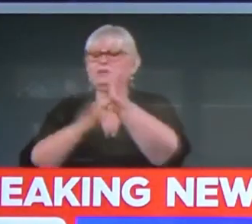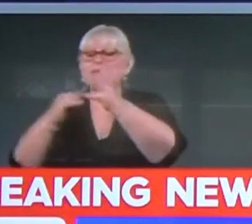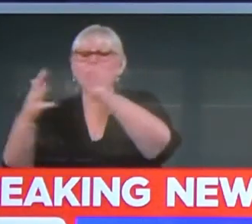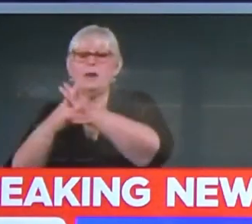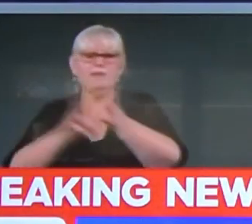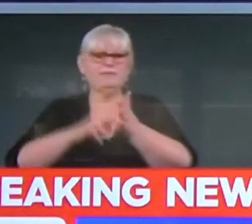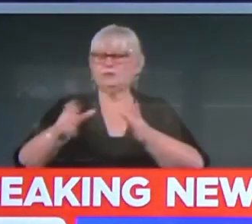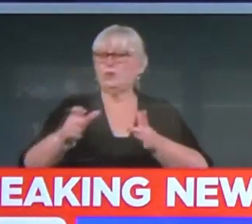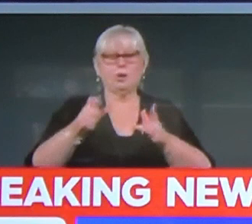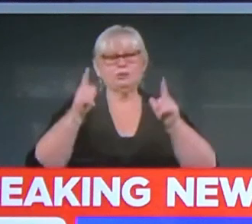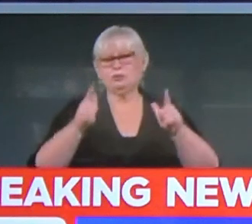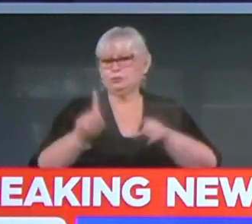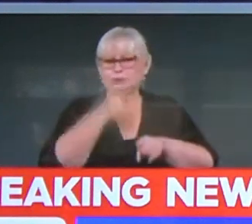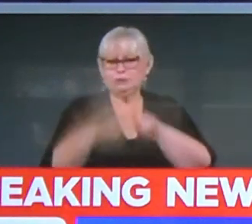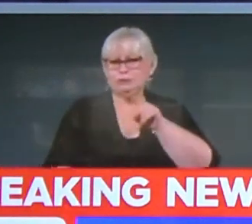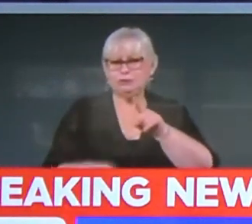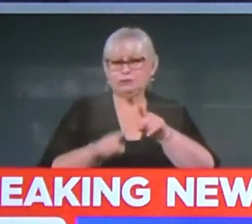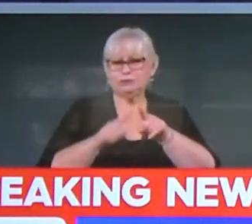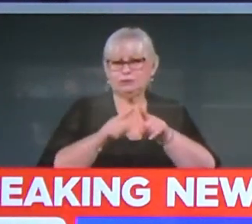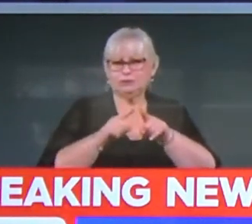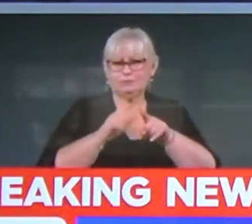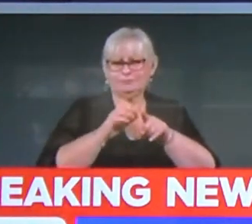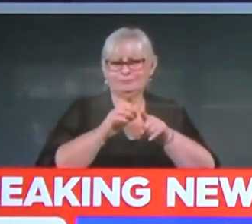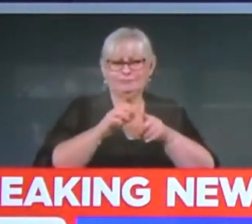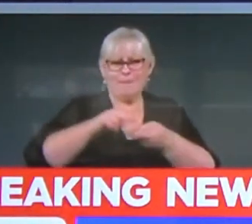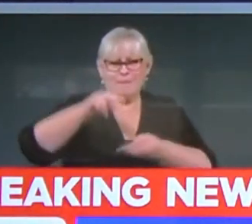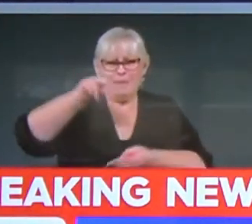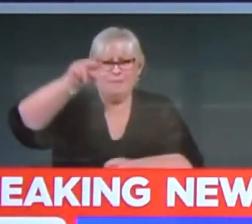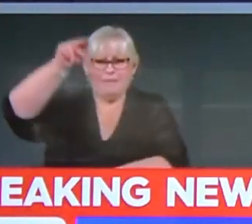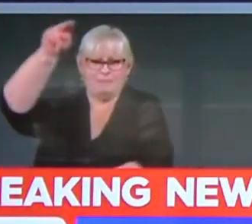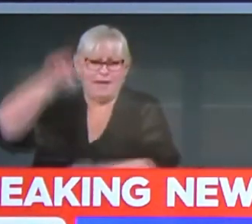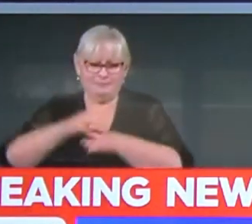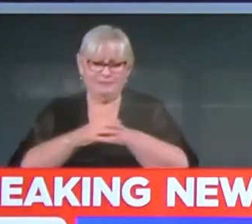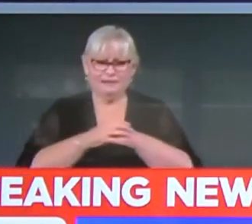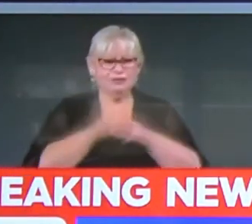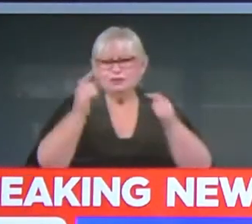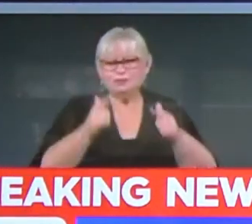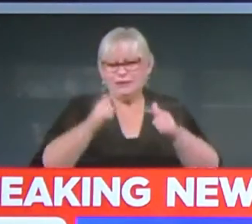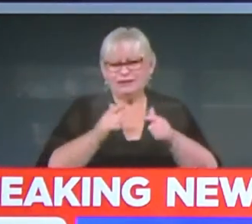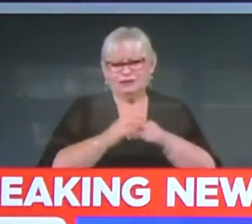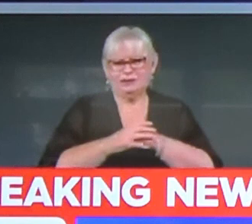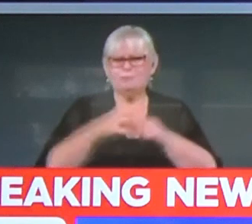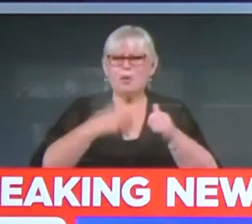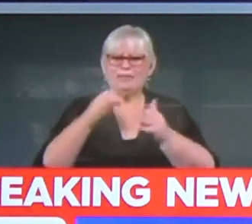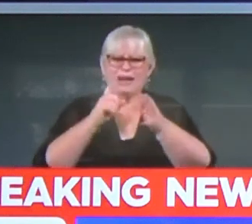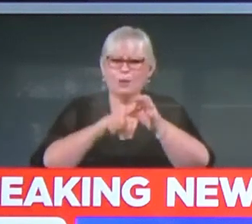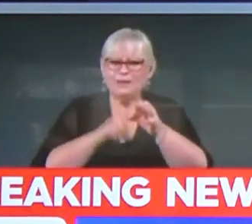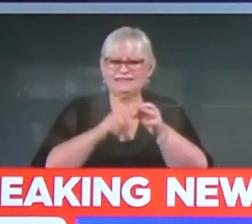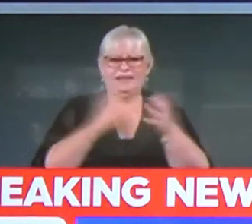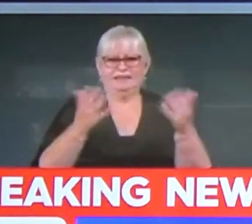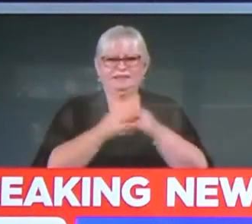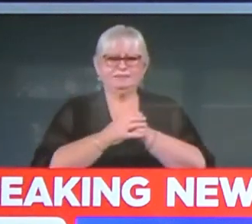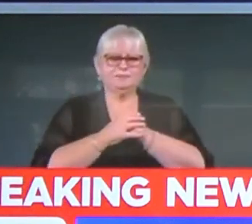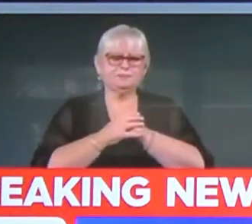more rapid rate than other places, and the numbers in Queensland have been similarly affected. Now, on schools, we